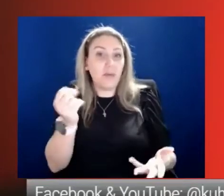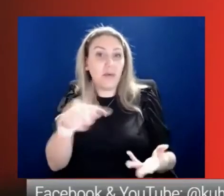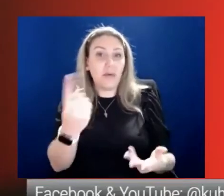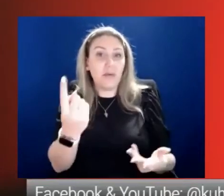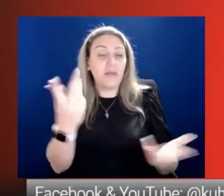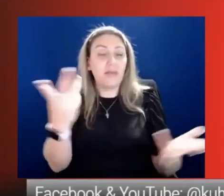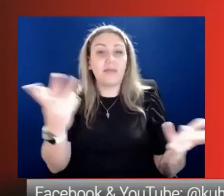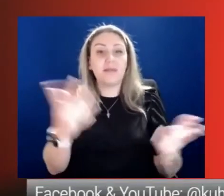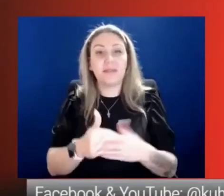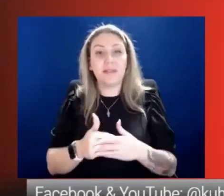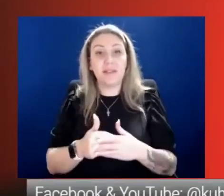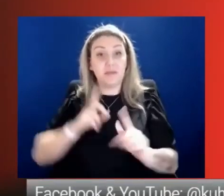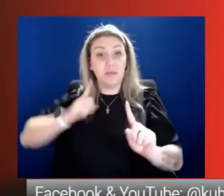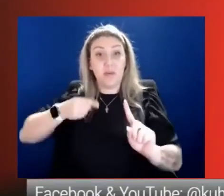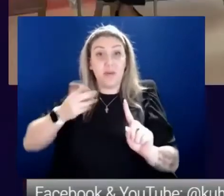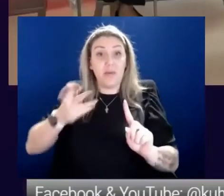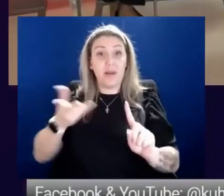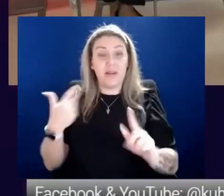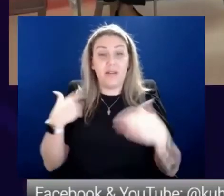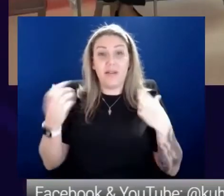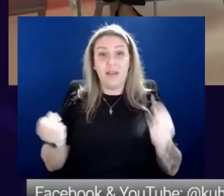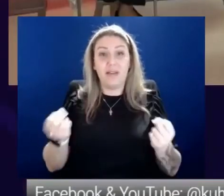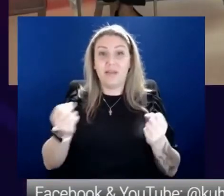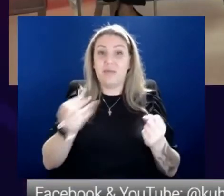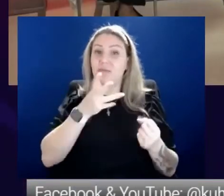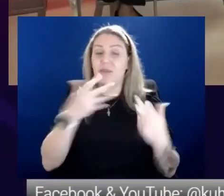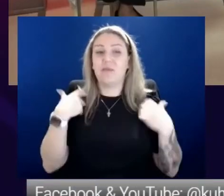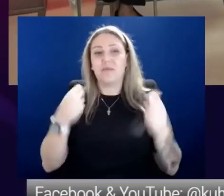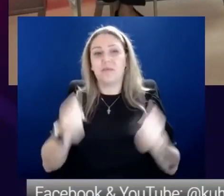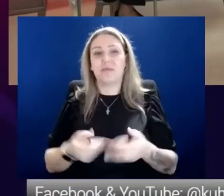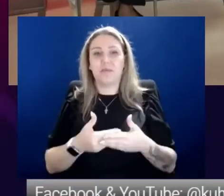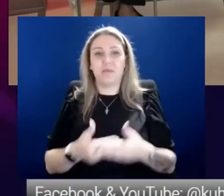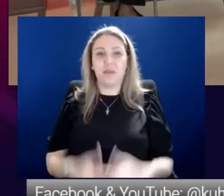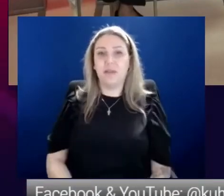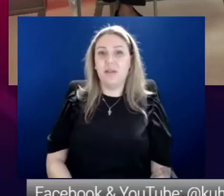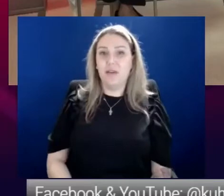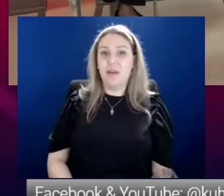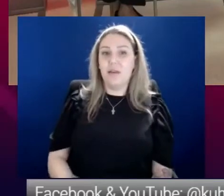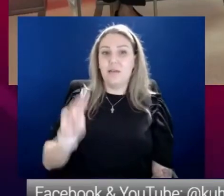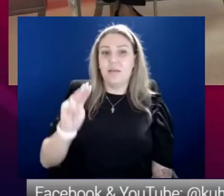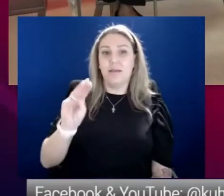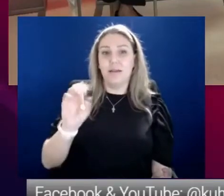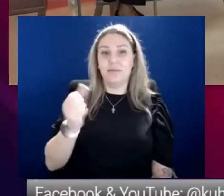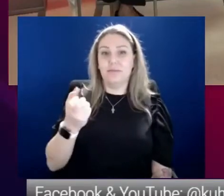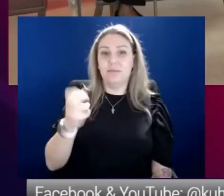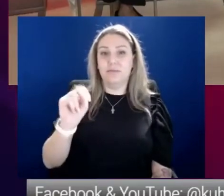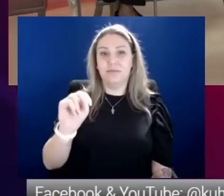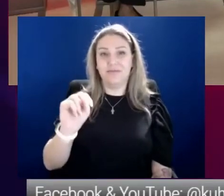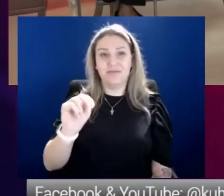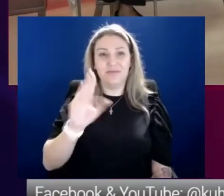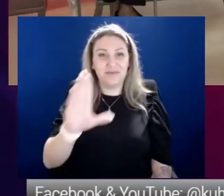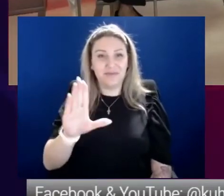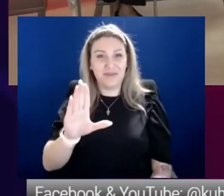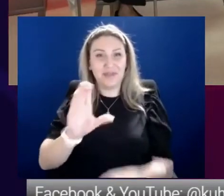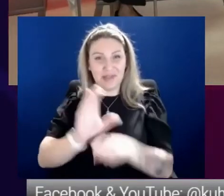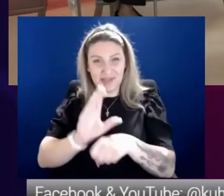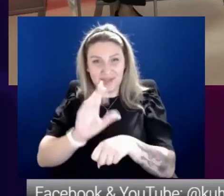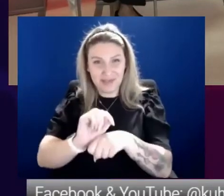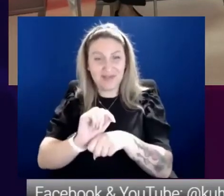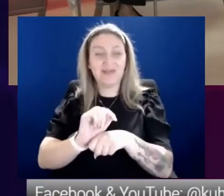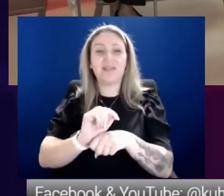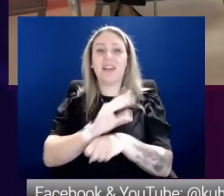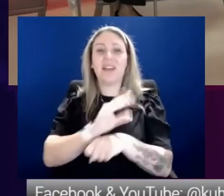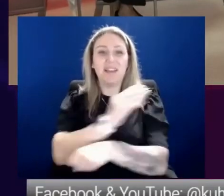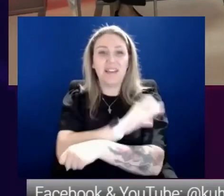line is a healthy mother, healthy baby. And Morgan, your lactation consultant, your lactation clinic is Prepared